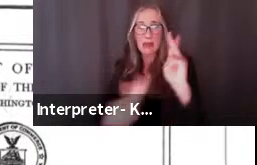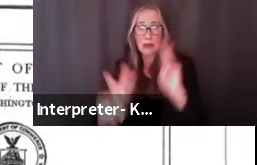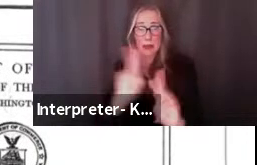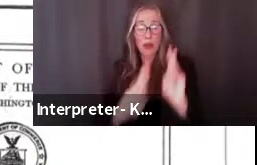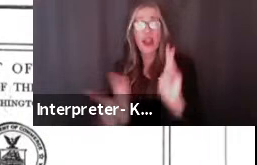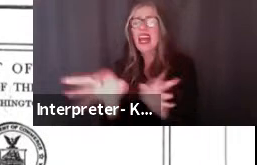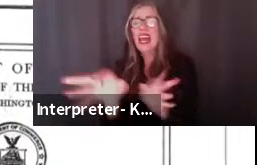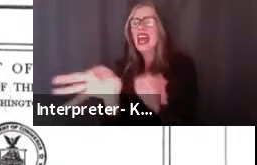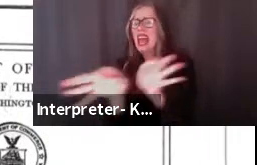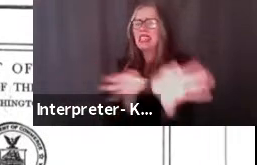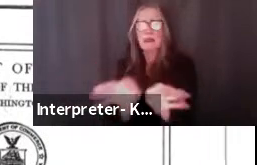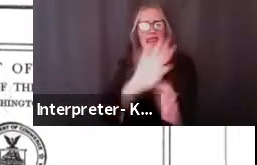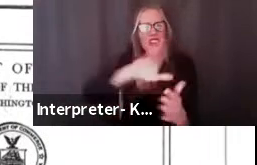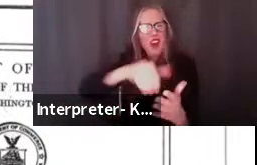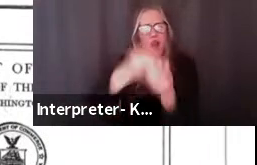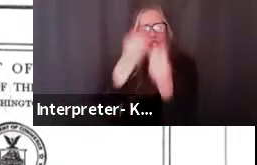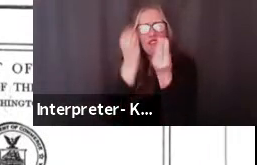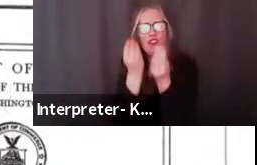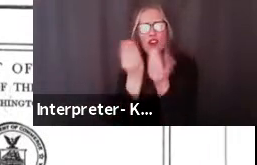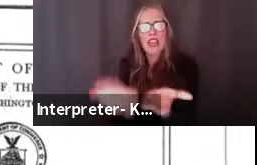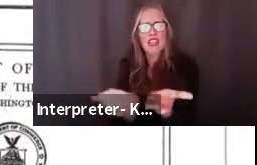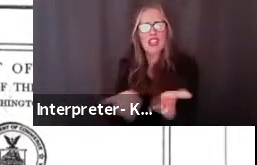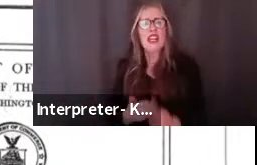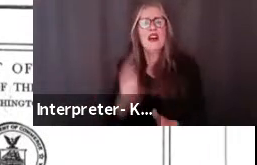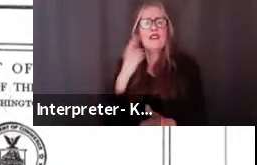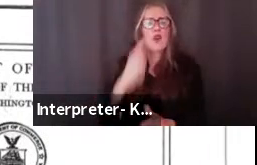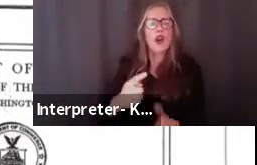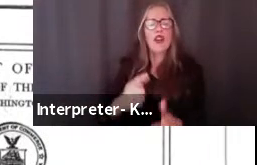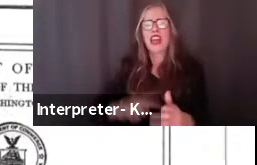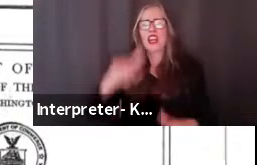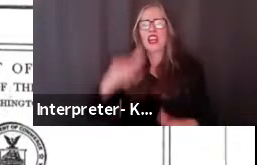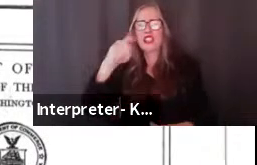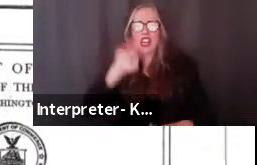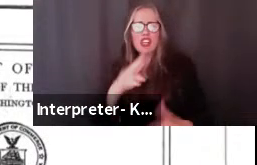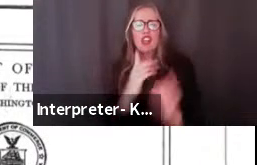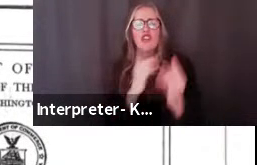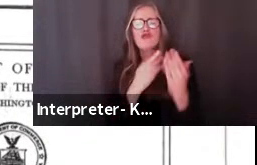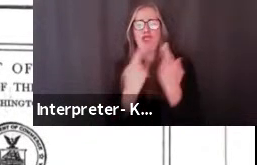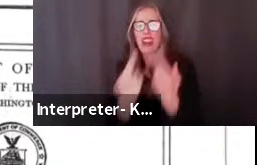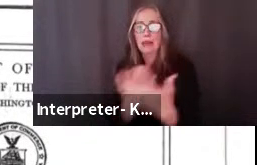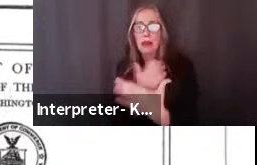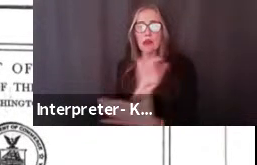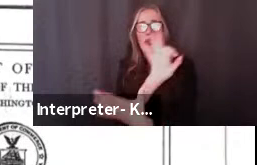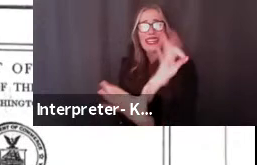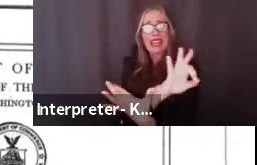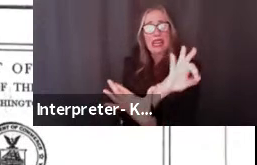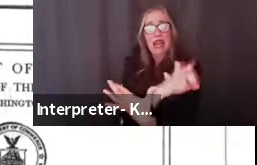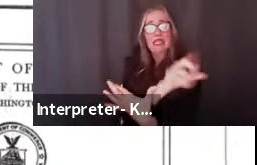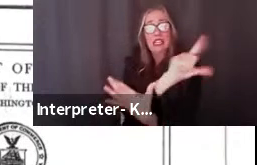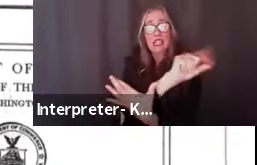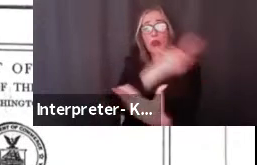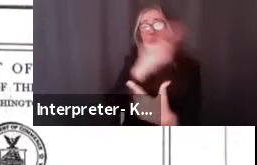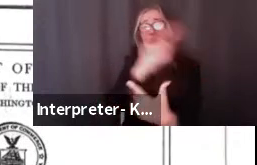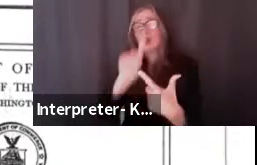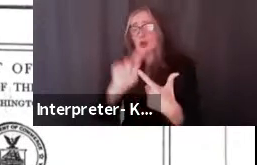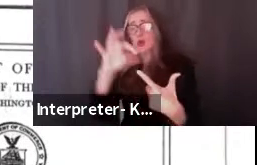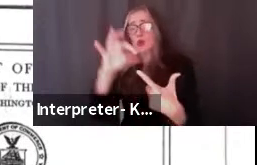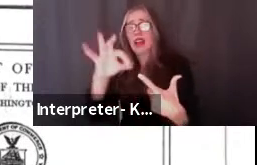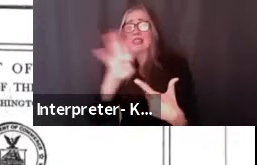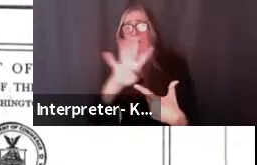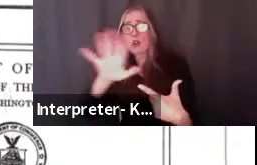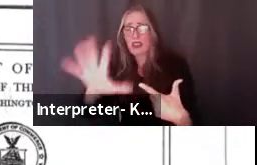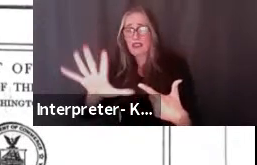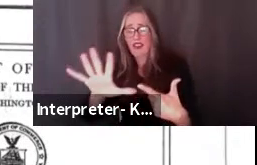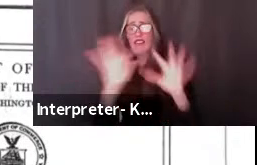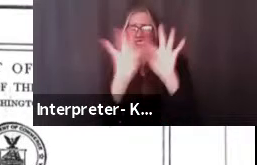nativity information recommended for sterilization between 1920 and 1945. when sterilization forms